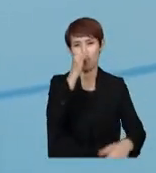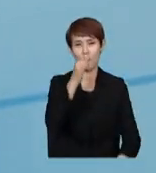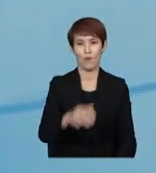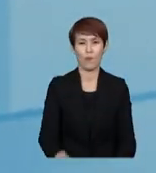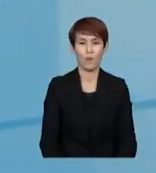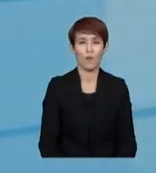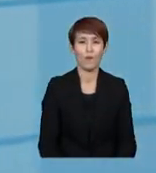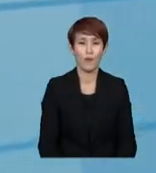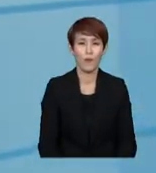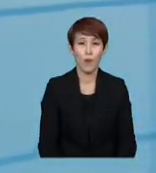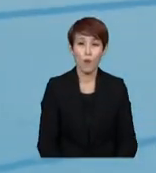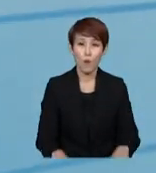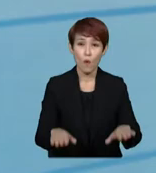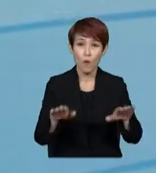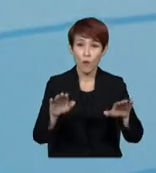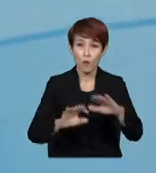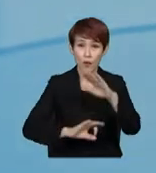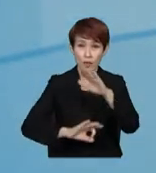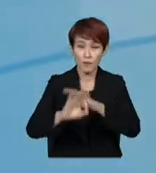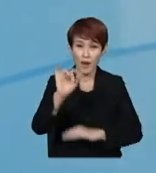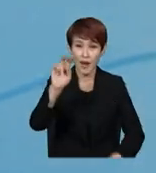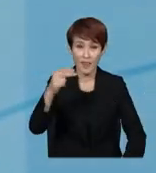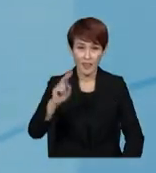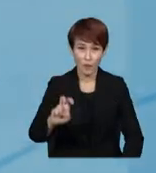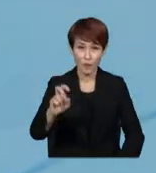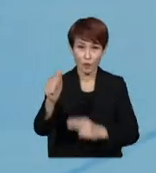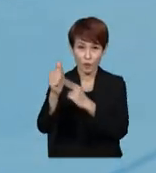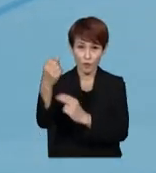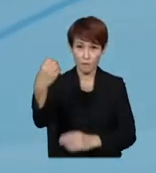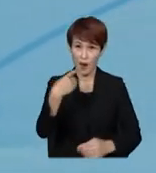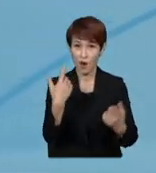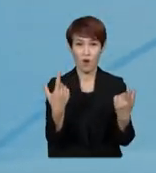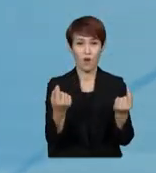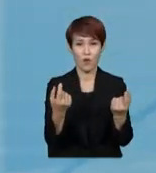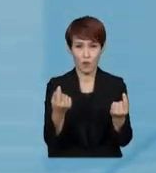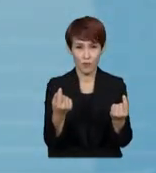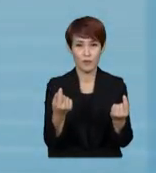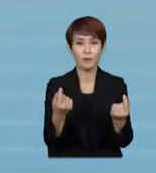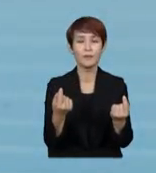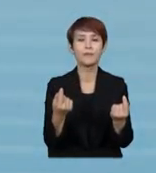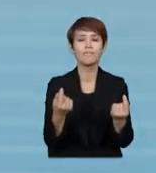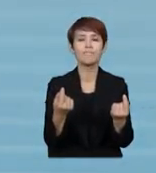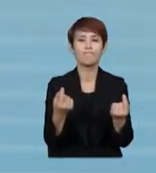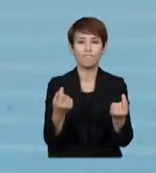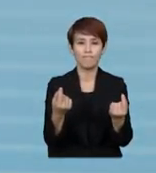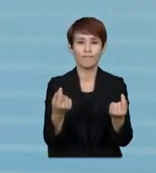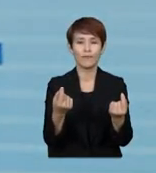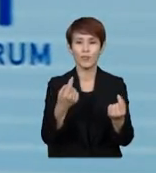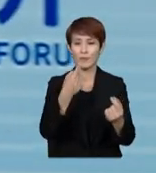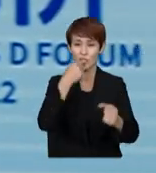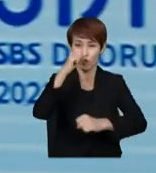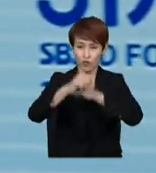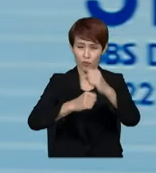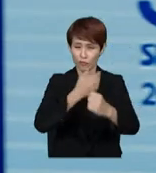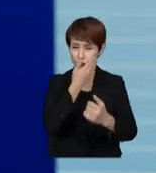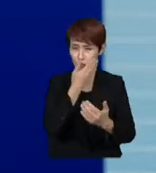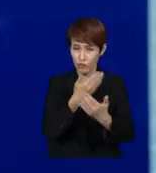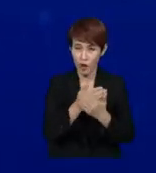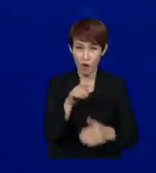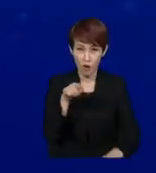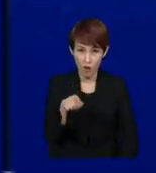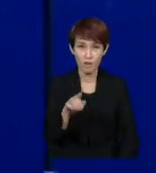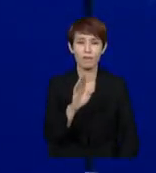this morning, that one of the important functions, one of the important meanings of democracy is precisely that